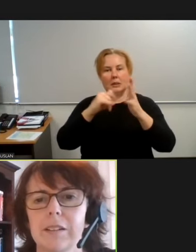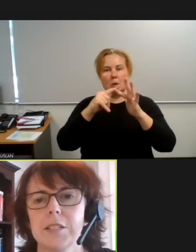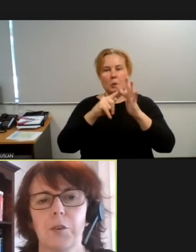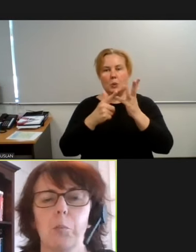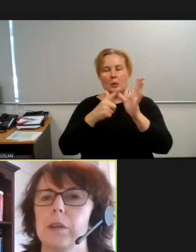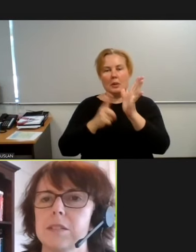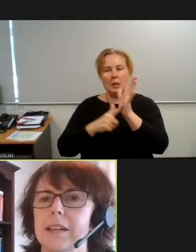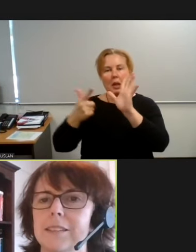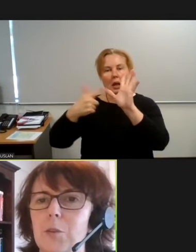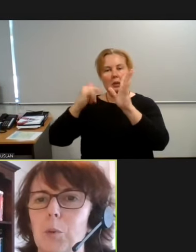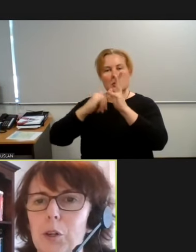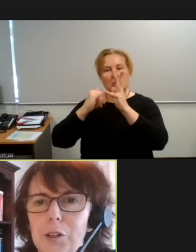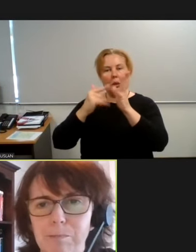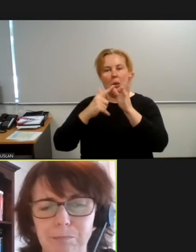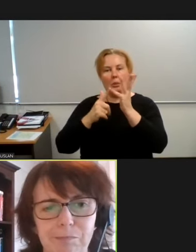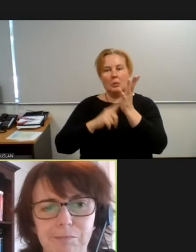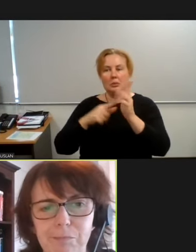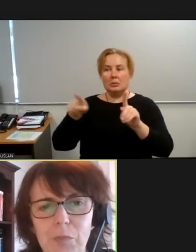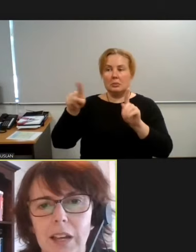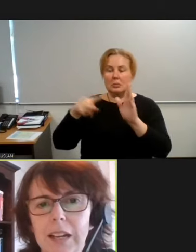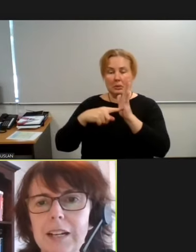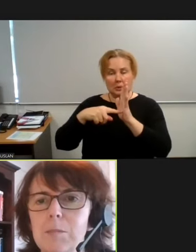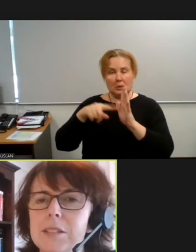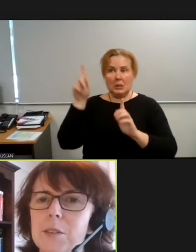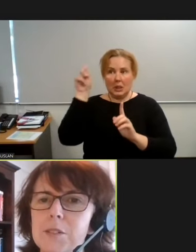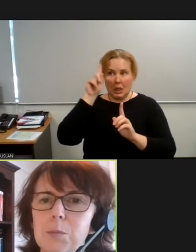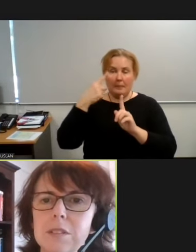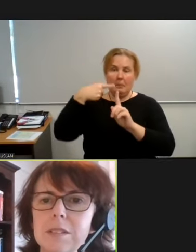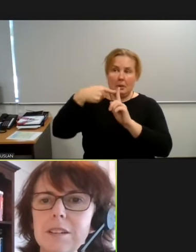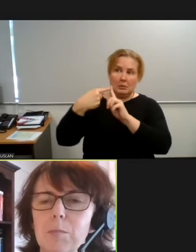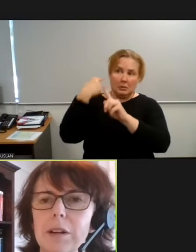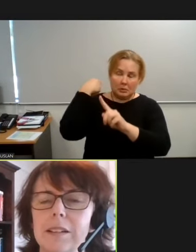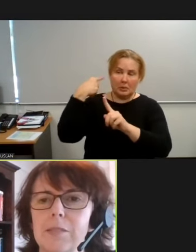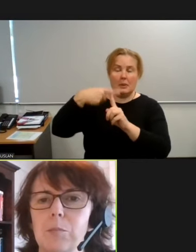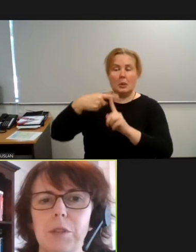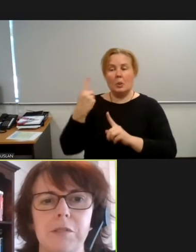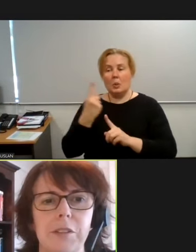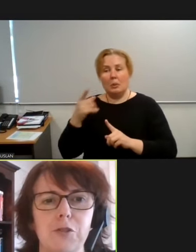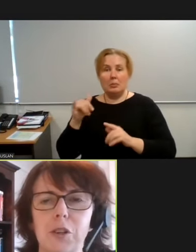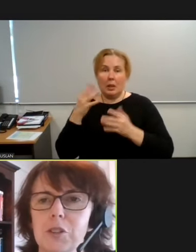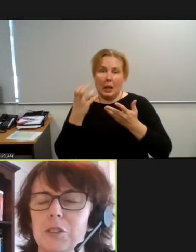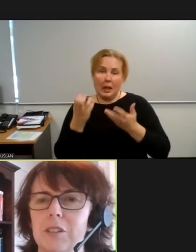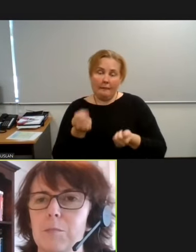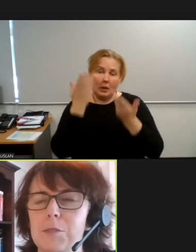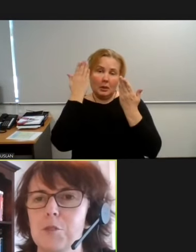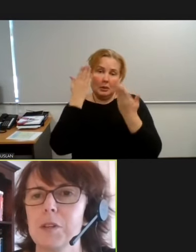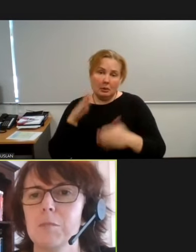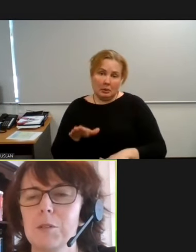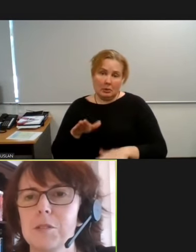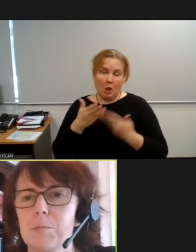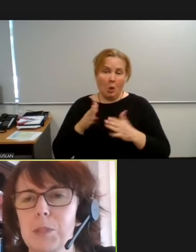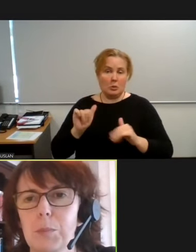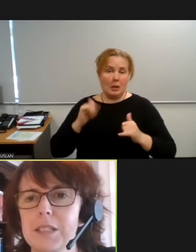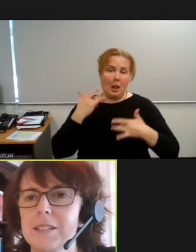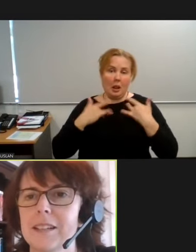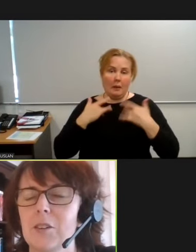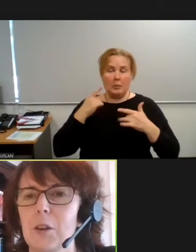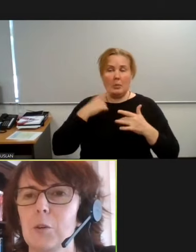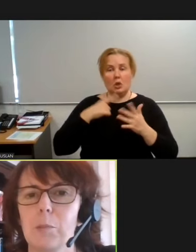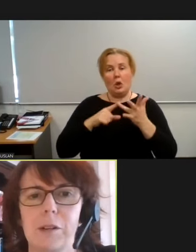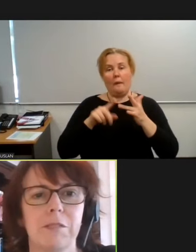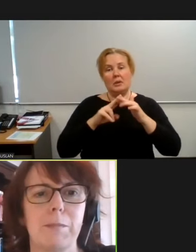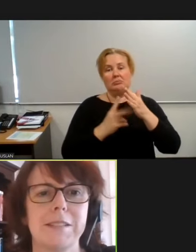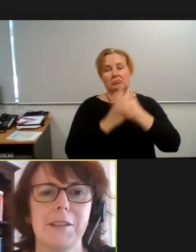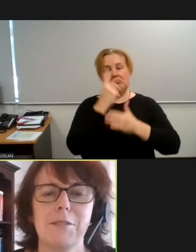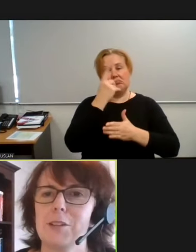family violence, for whom we undertake this work. So I just wanted to start by giving a brief introduction. I'm assuming most people listening in